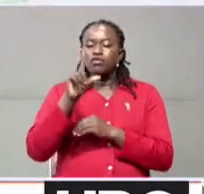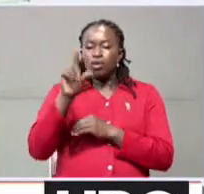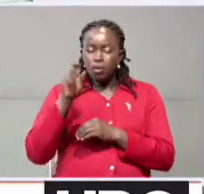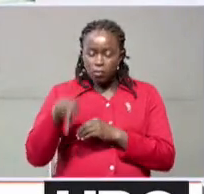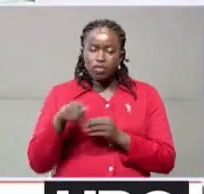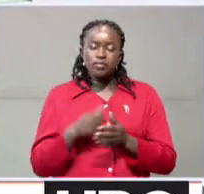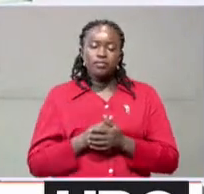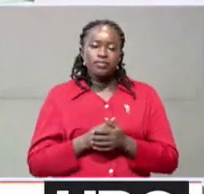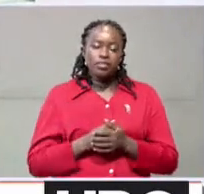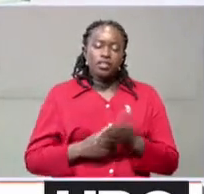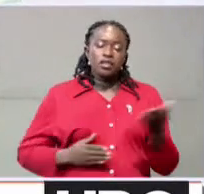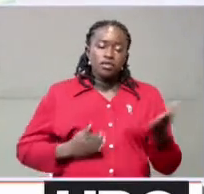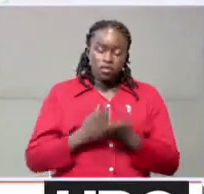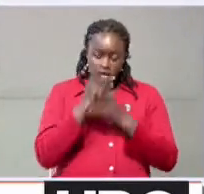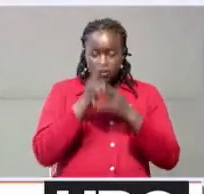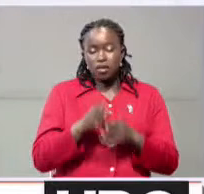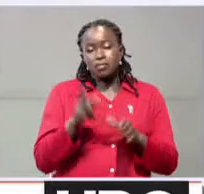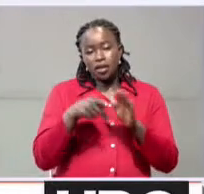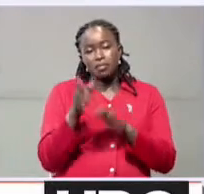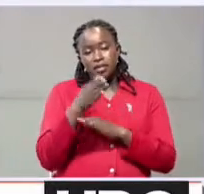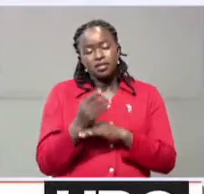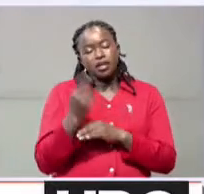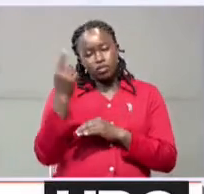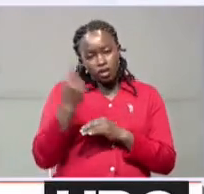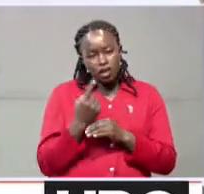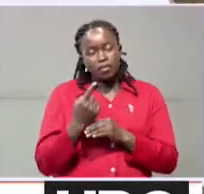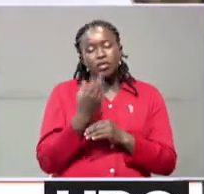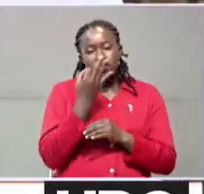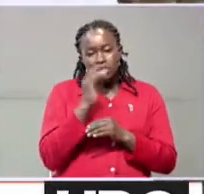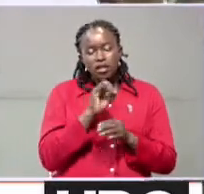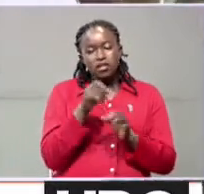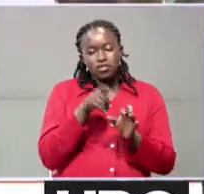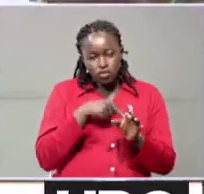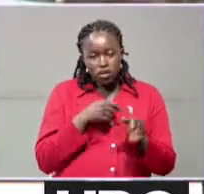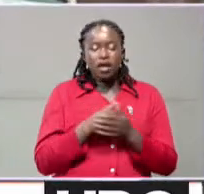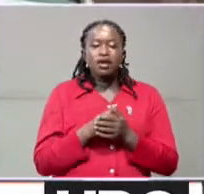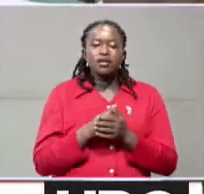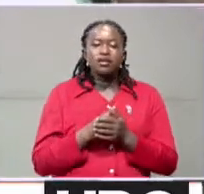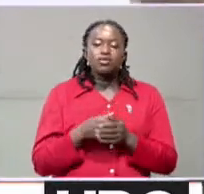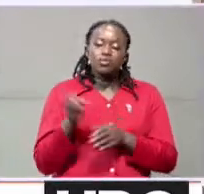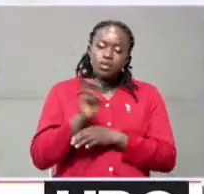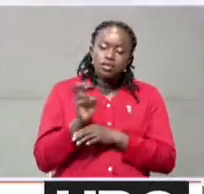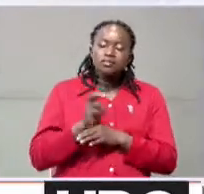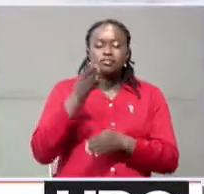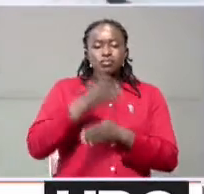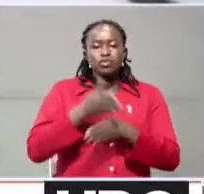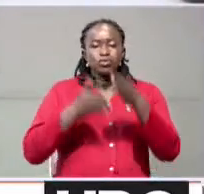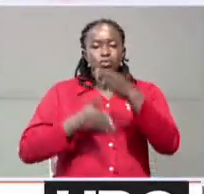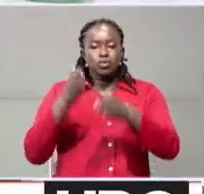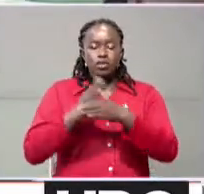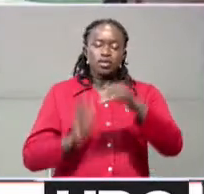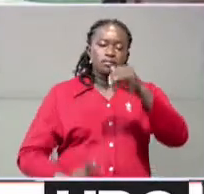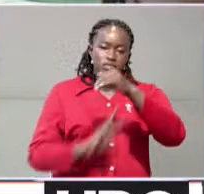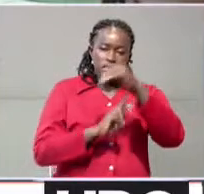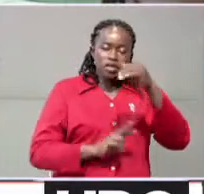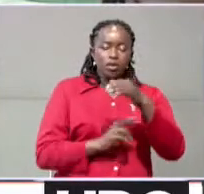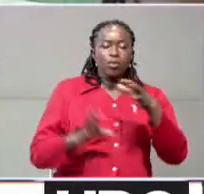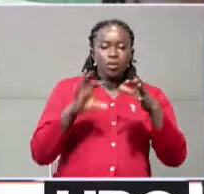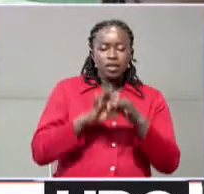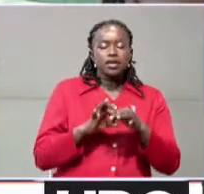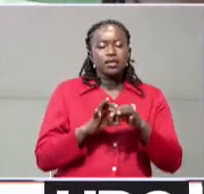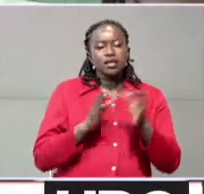write down a prime minister you came on the 30th july to inspect the construction of the bridge connecting inauguration